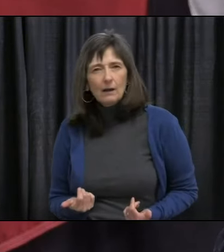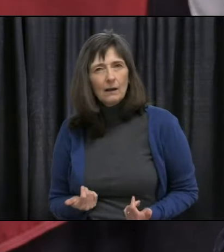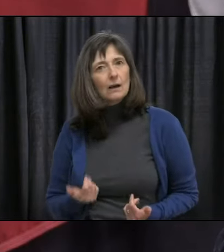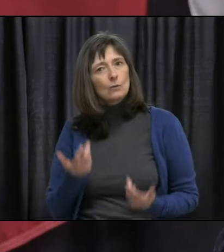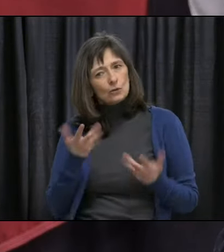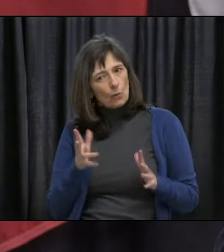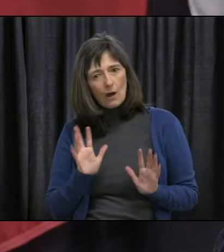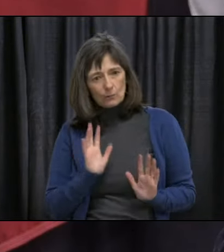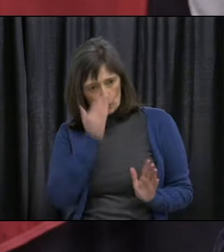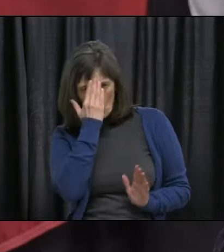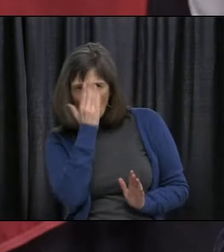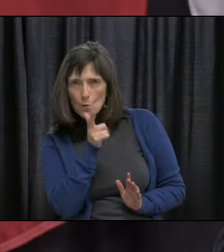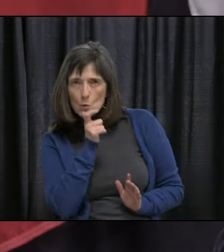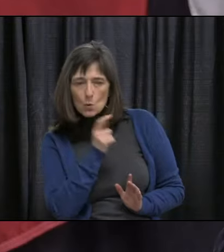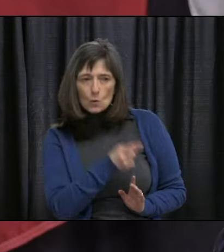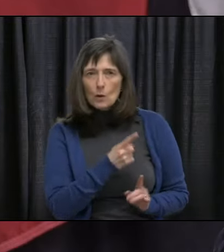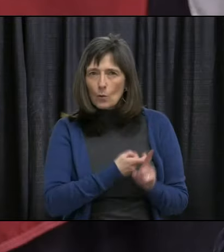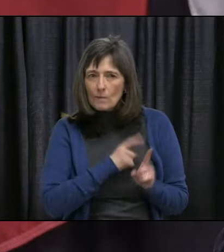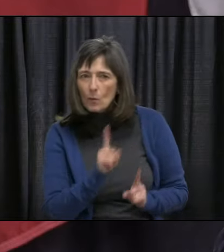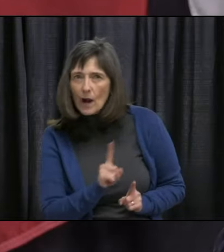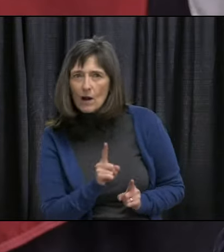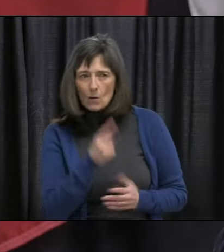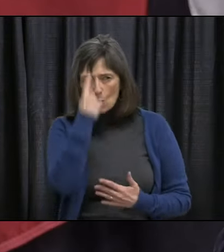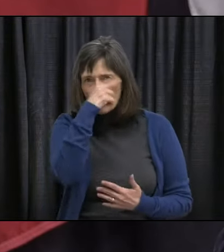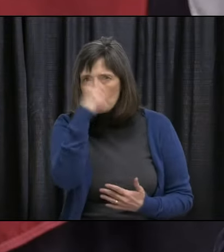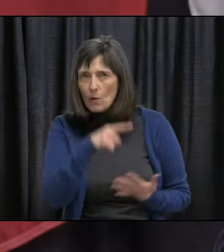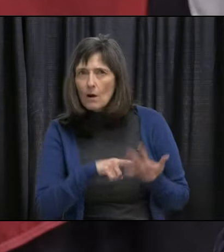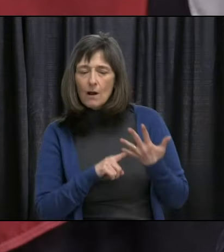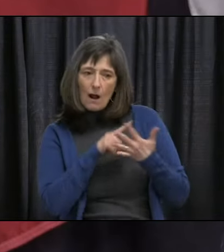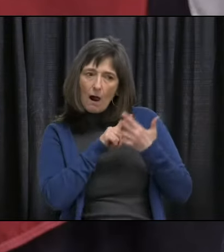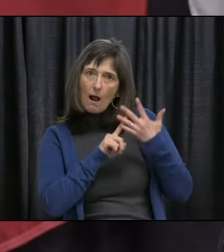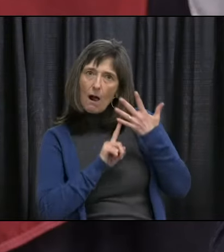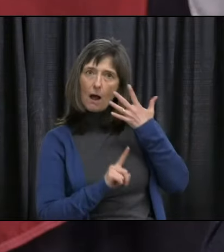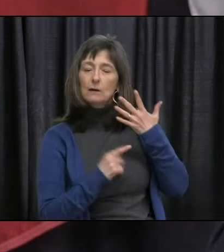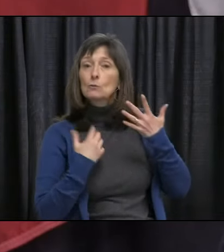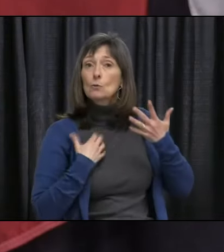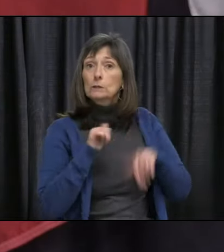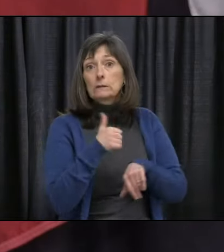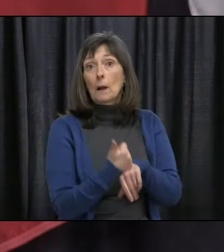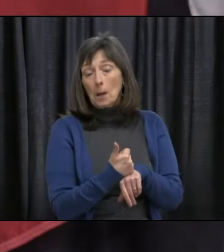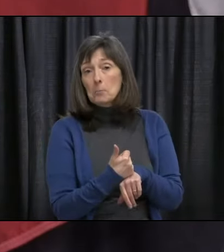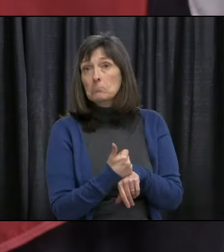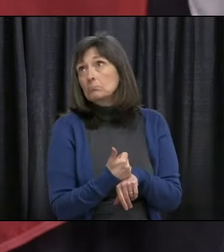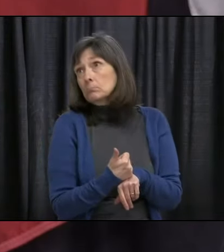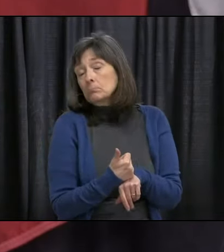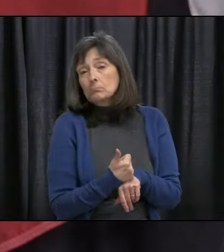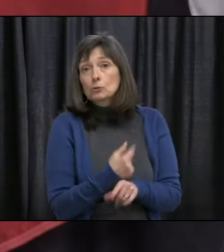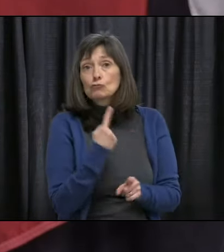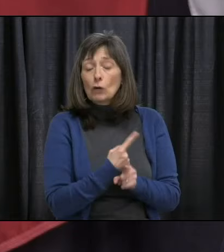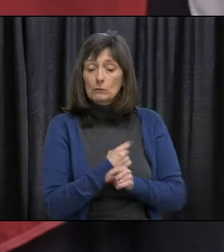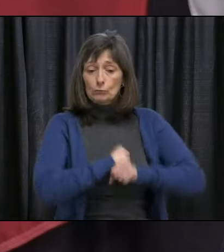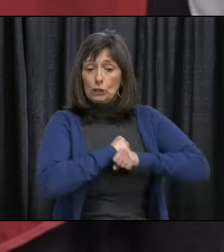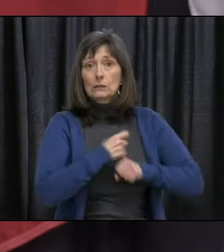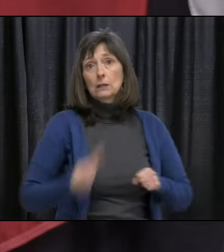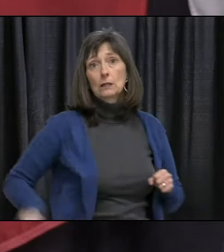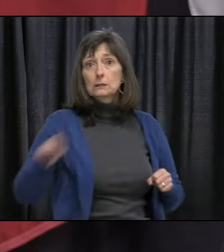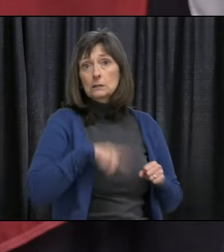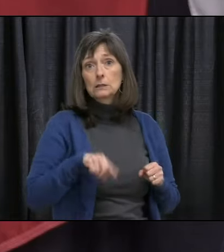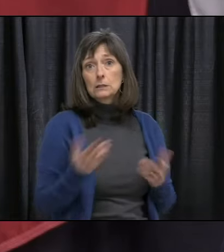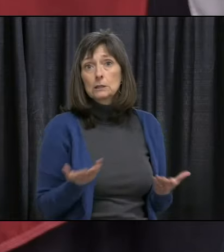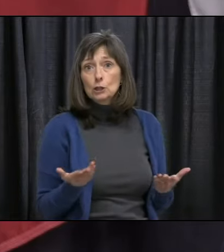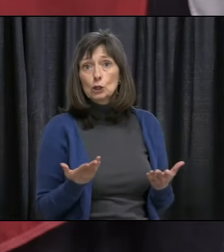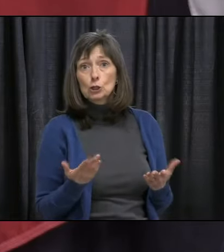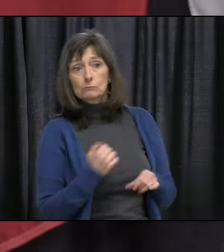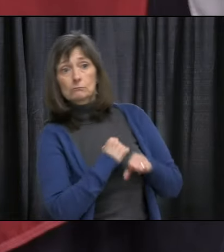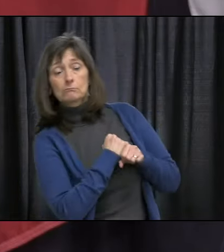if only with they had the proper exemption orders in place. So this was really about protecting Newfoundlanders and Labradorians